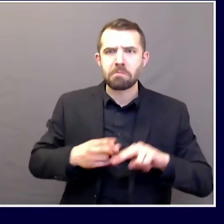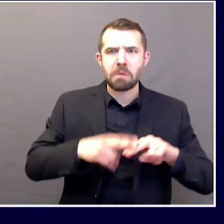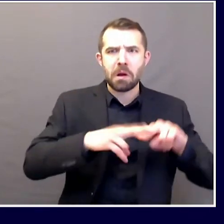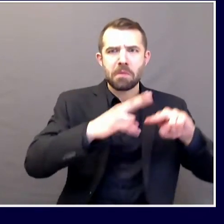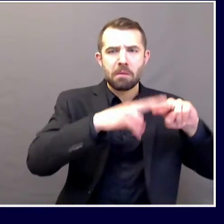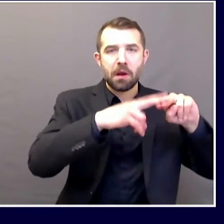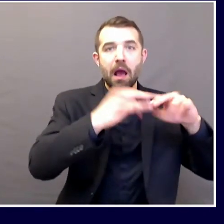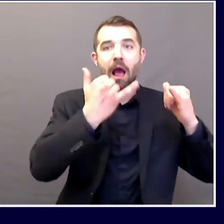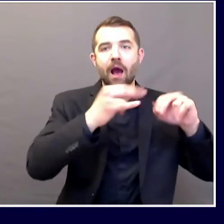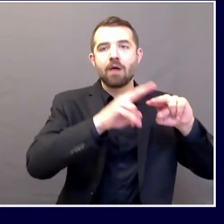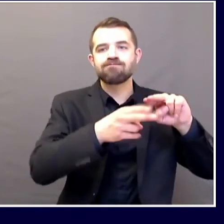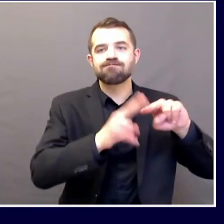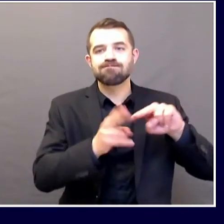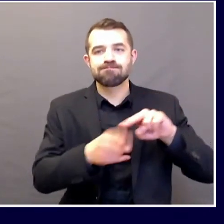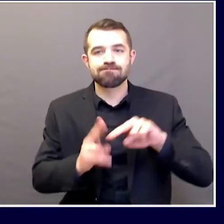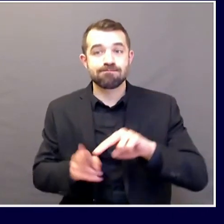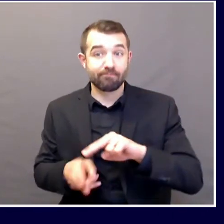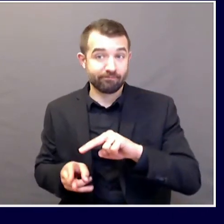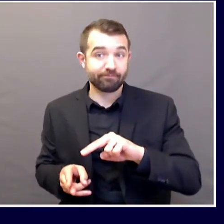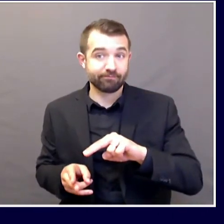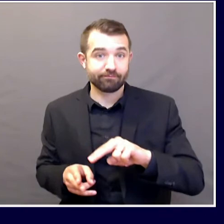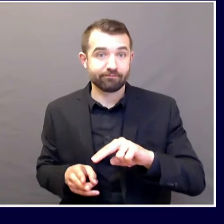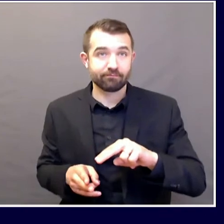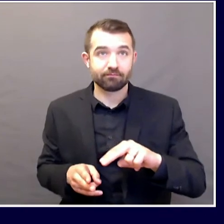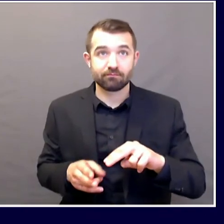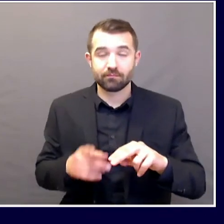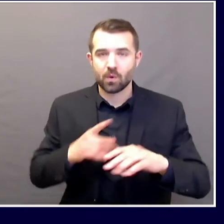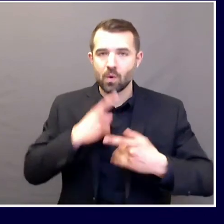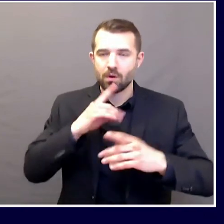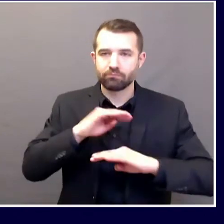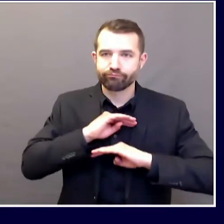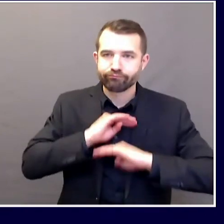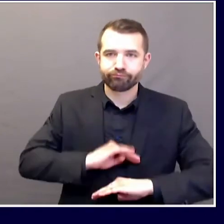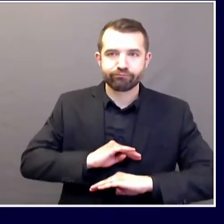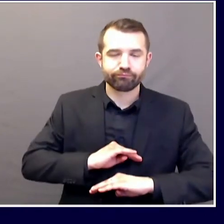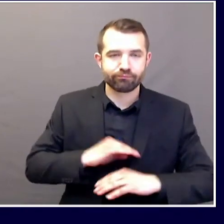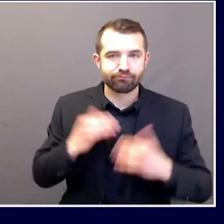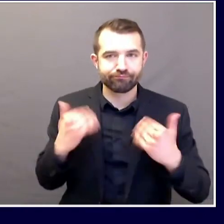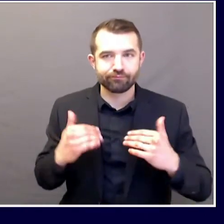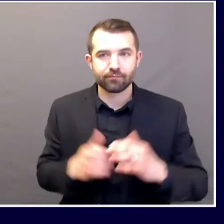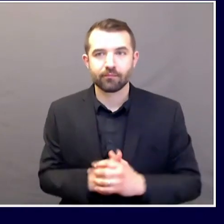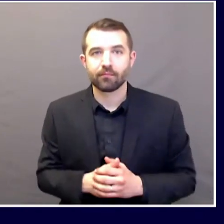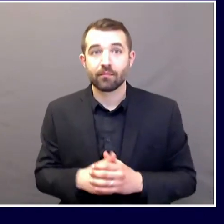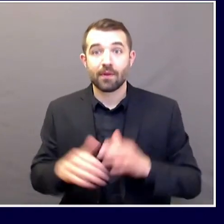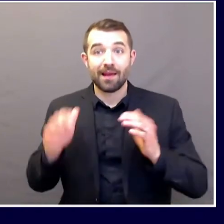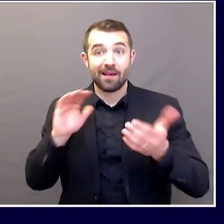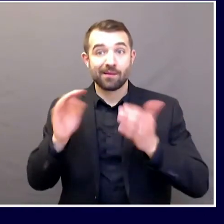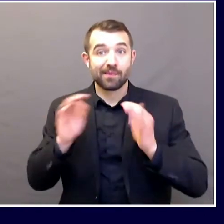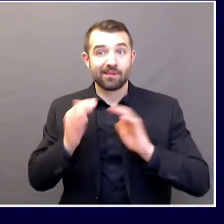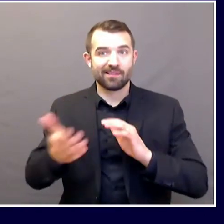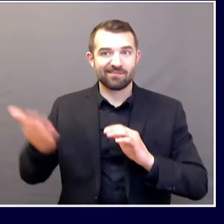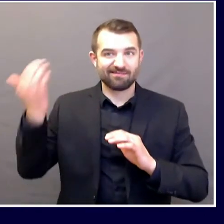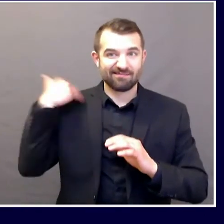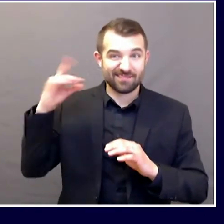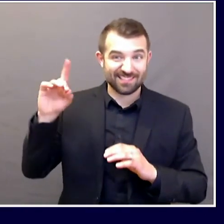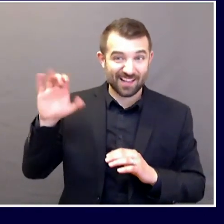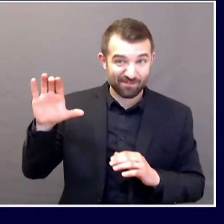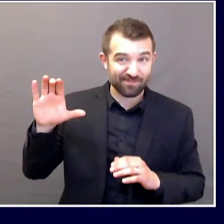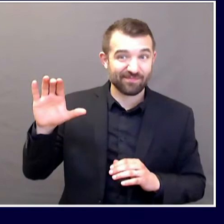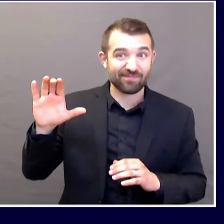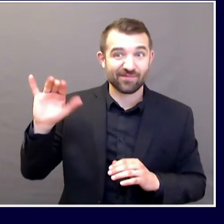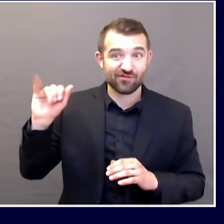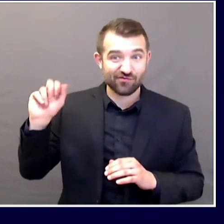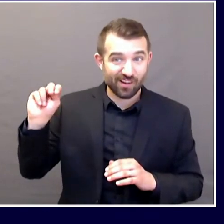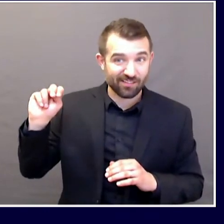that, the death rate has thankfully come down in Maine relative to where we were in December and January in that big